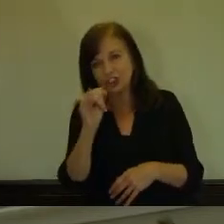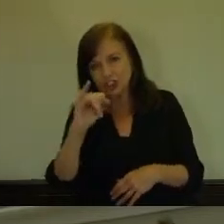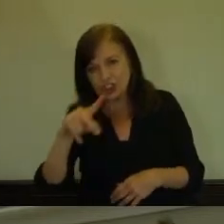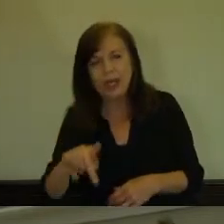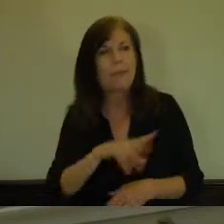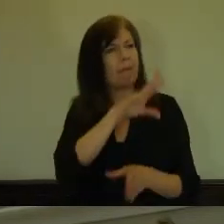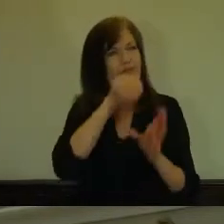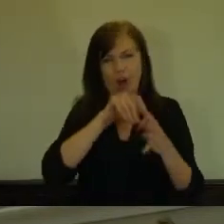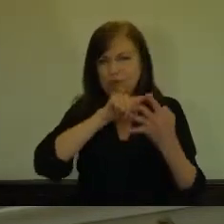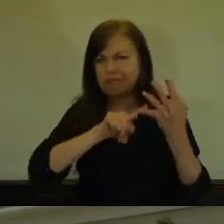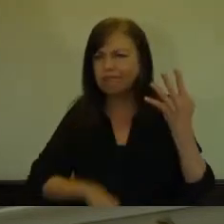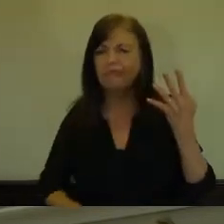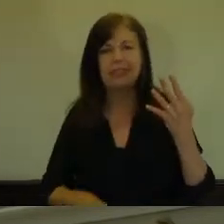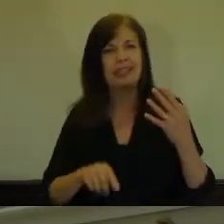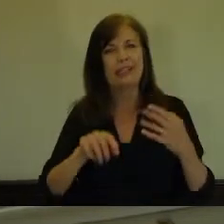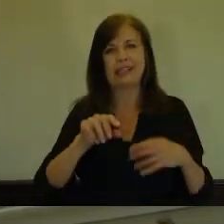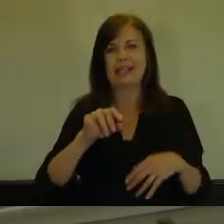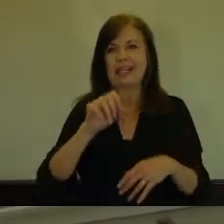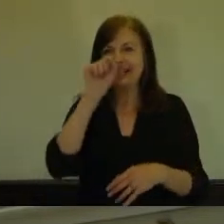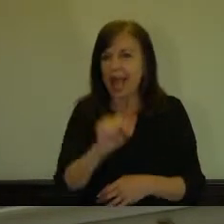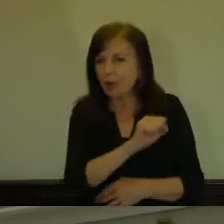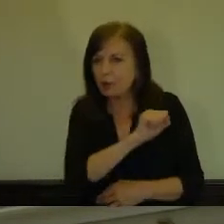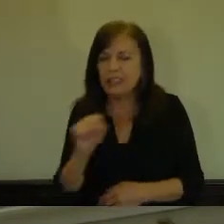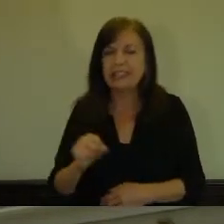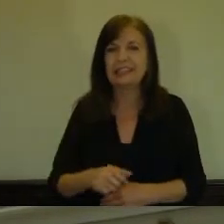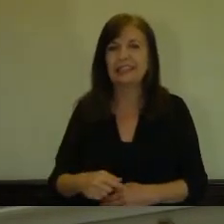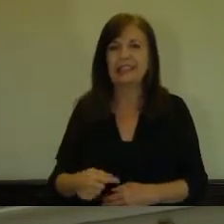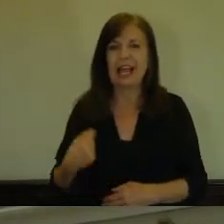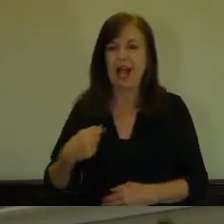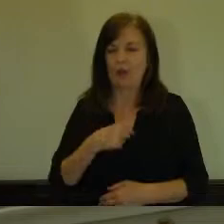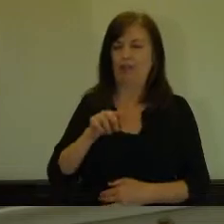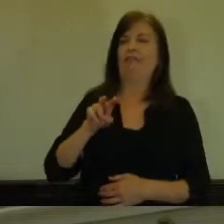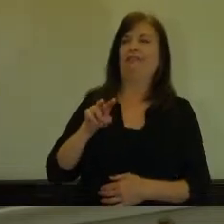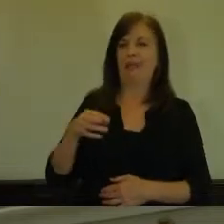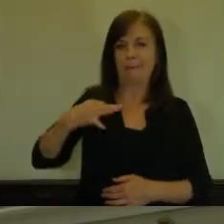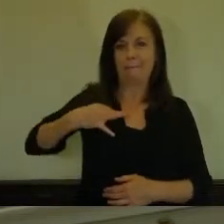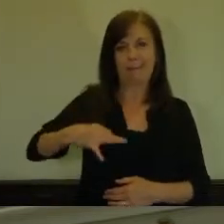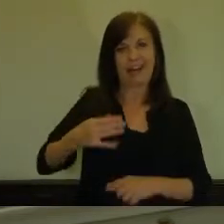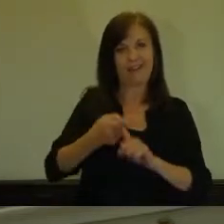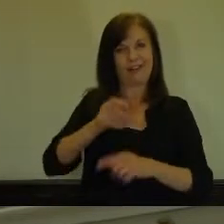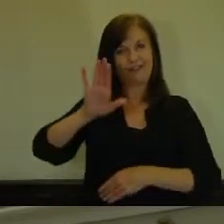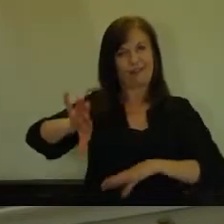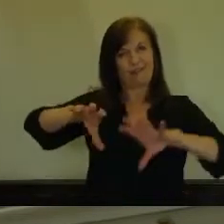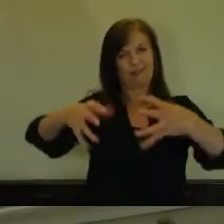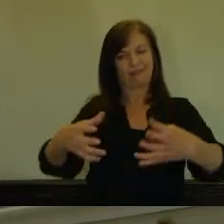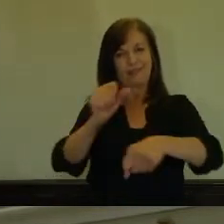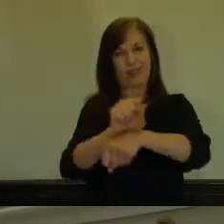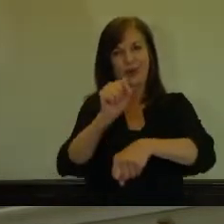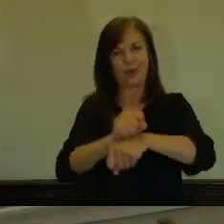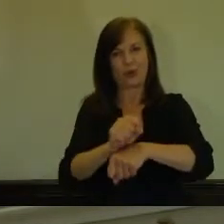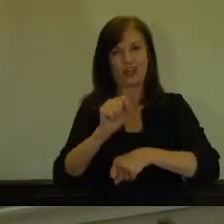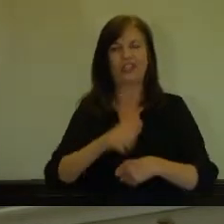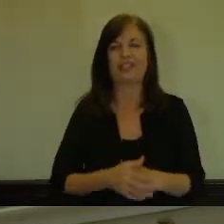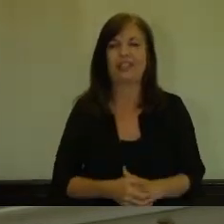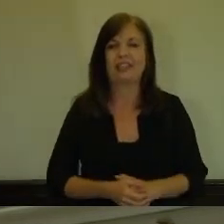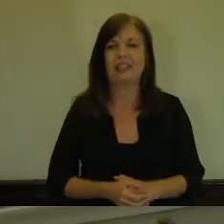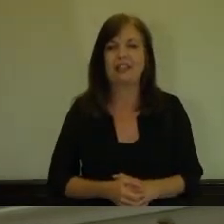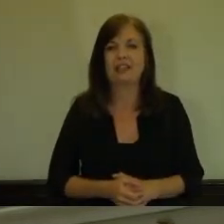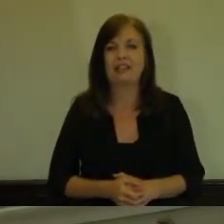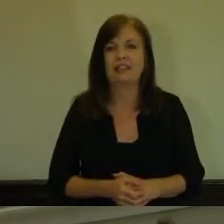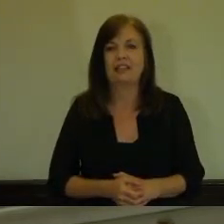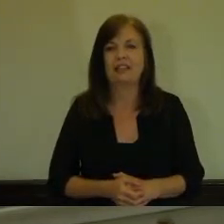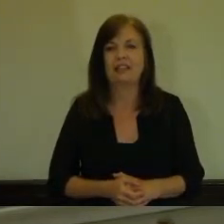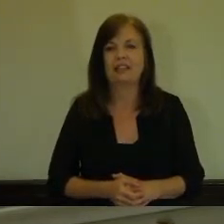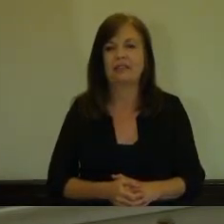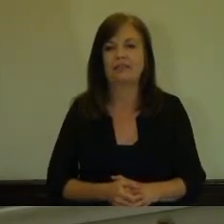our outreaches, our staff, and we are the better for it. The Spirit was at work.